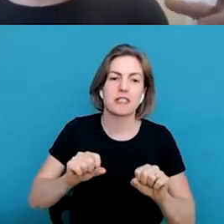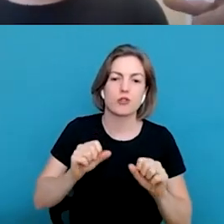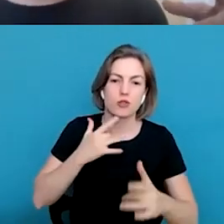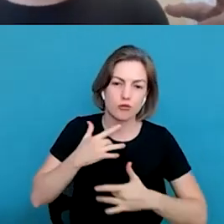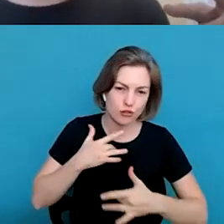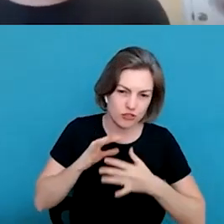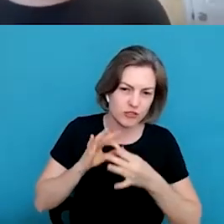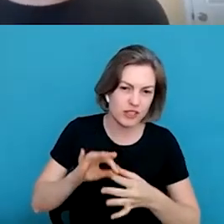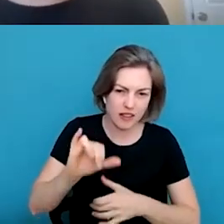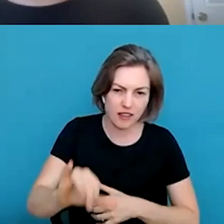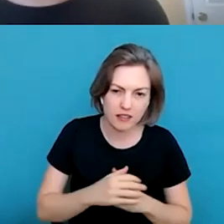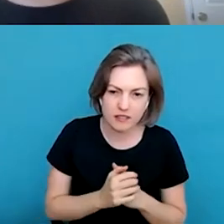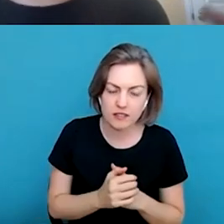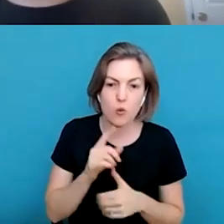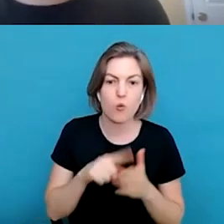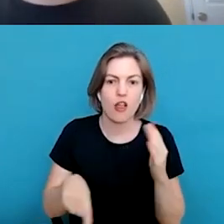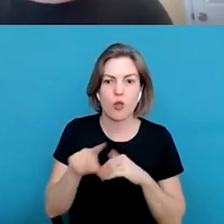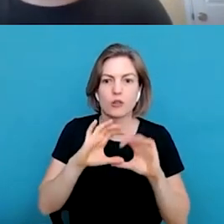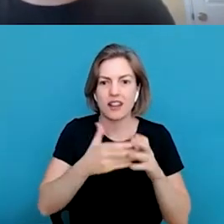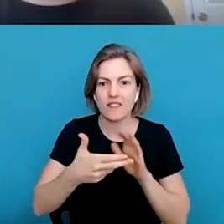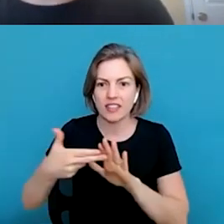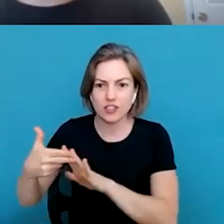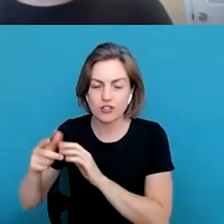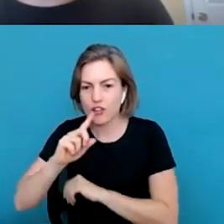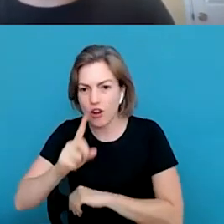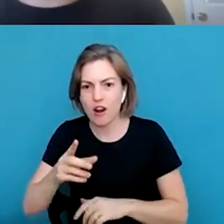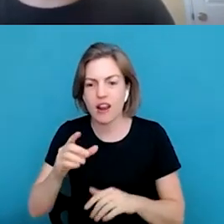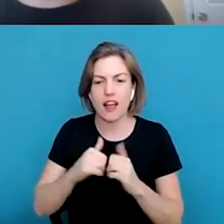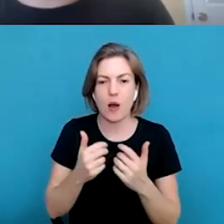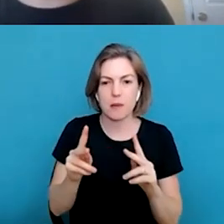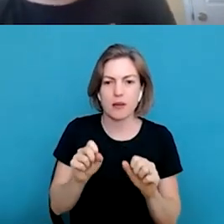just what these classifications are and how people might navigate them.